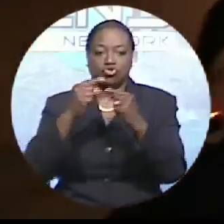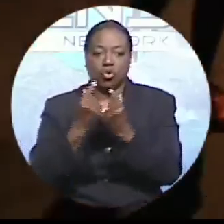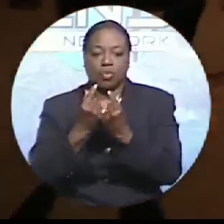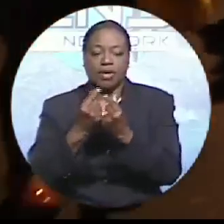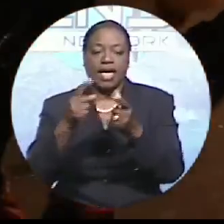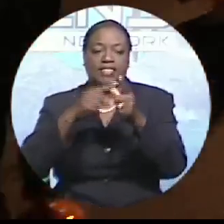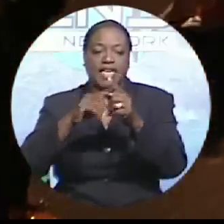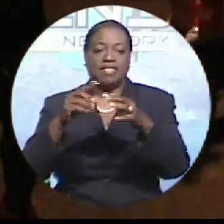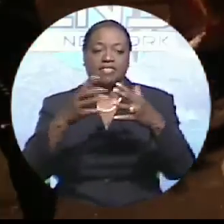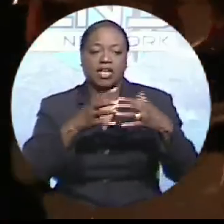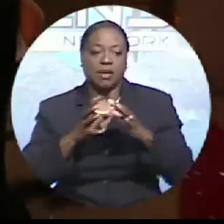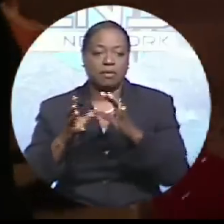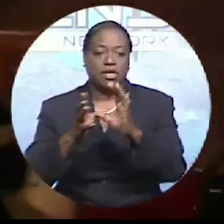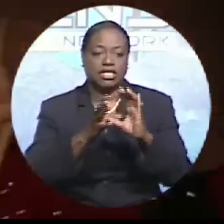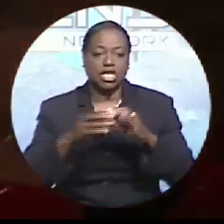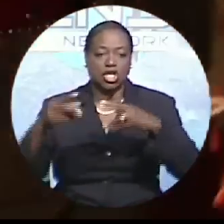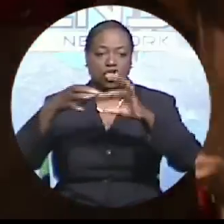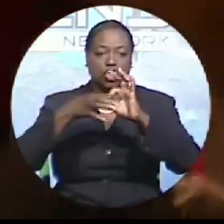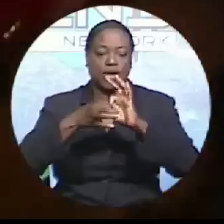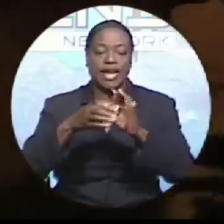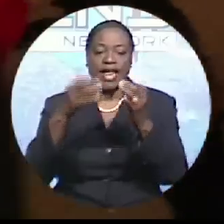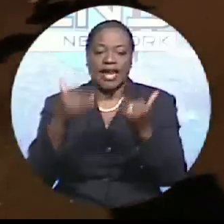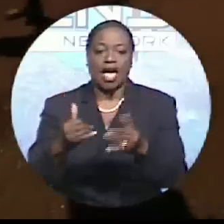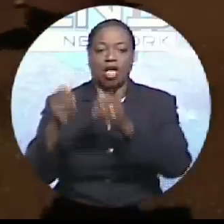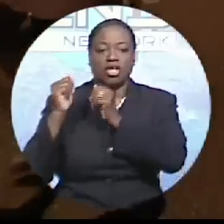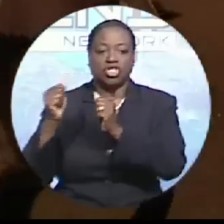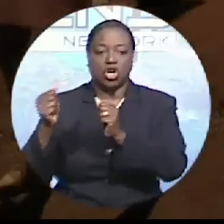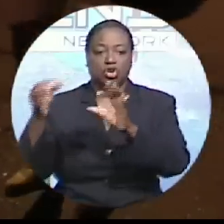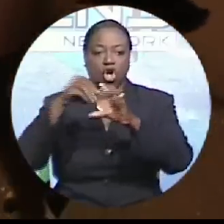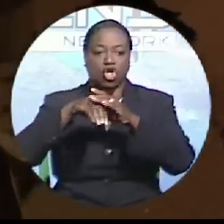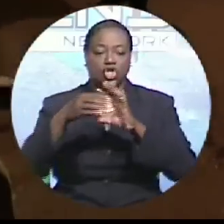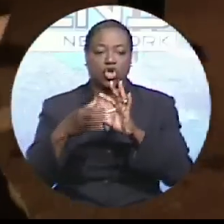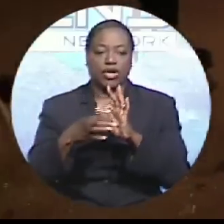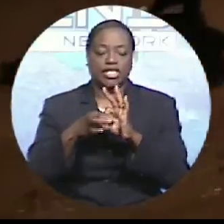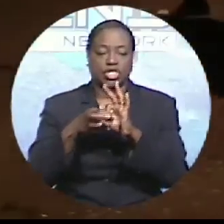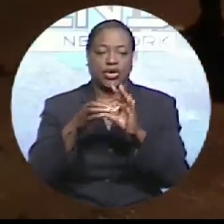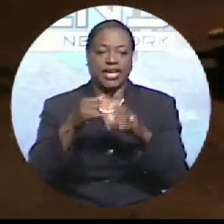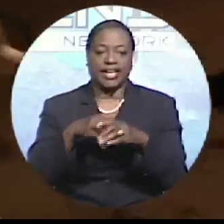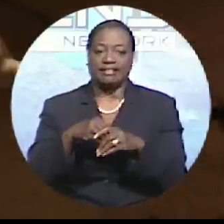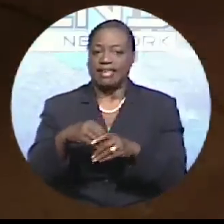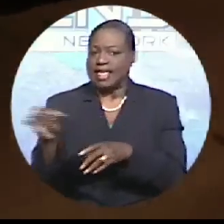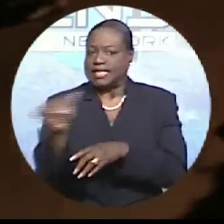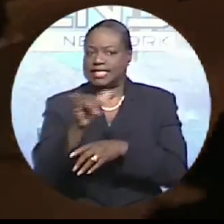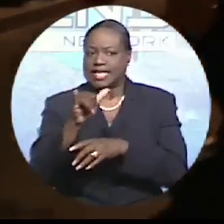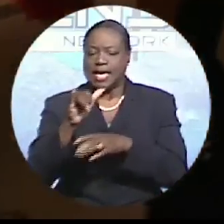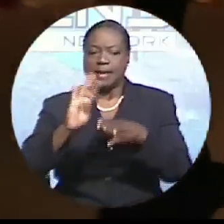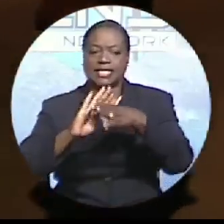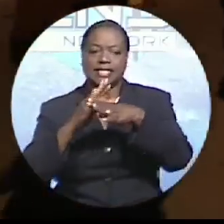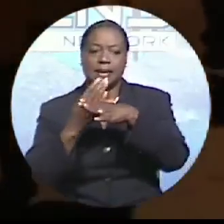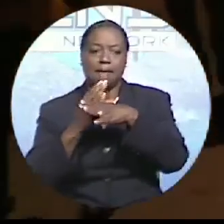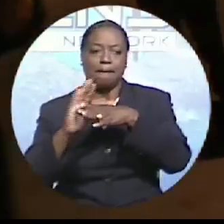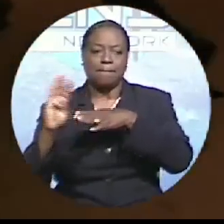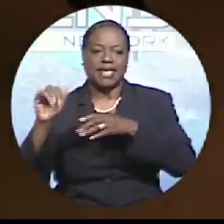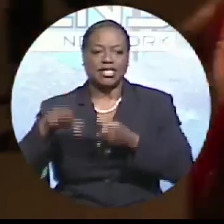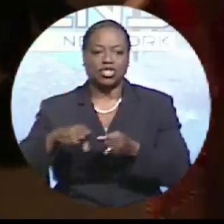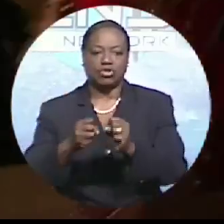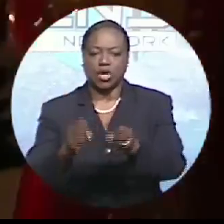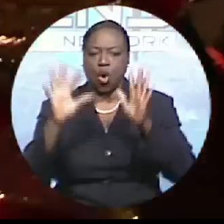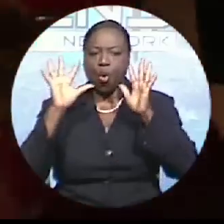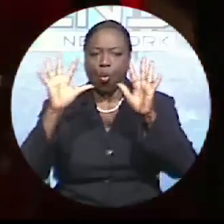joining, and the parade just continues to grow. And if you look on the side, I mean, people are jumping here on Bay Street. So it's a wonderful excitement for the